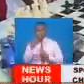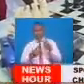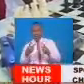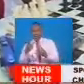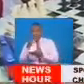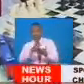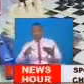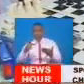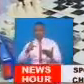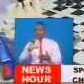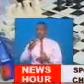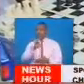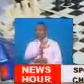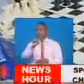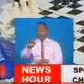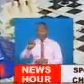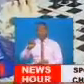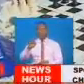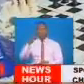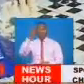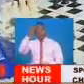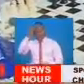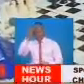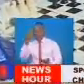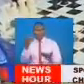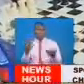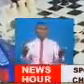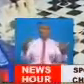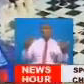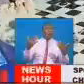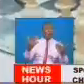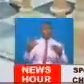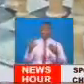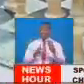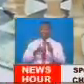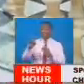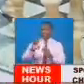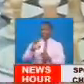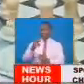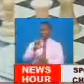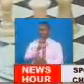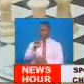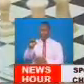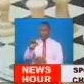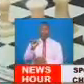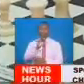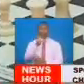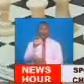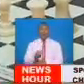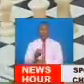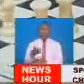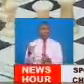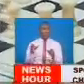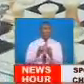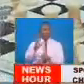of the Chess Federation for Africa's initiative to raise funds for the broader development of chess across the African continent. At a briefing